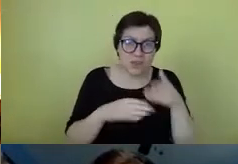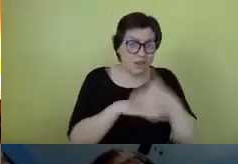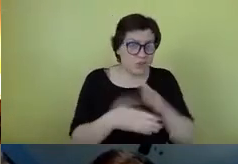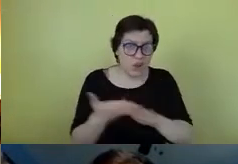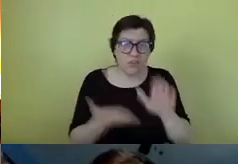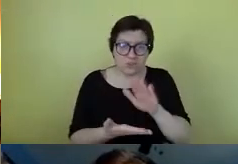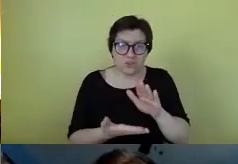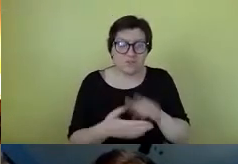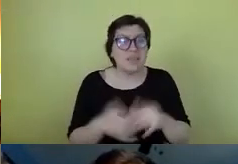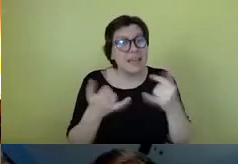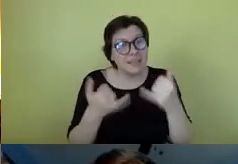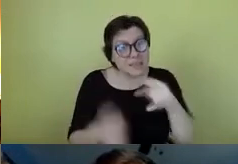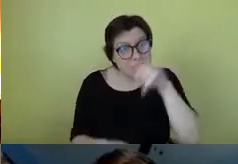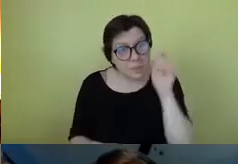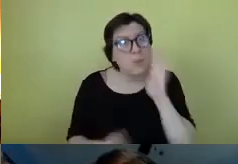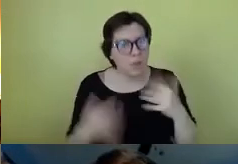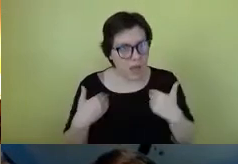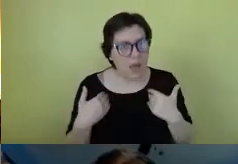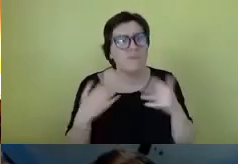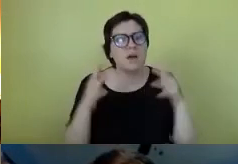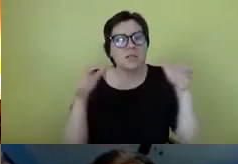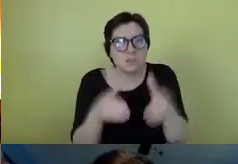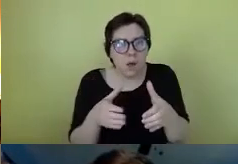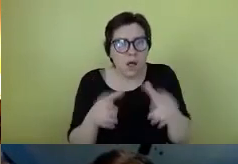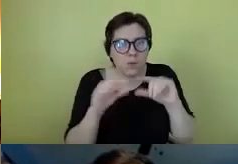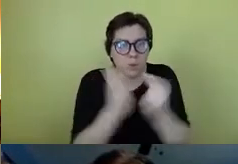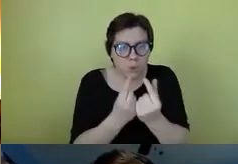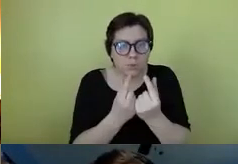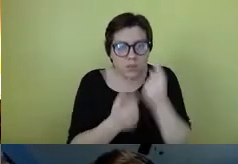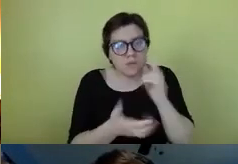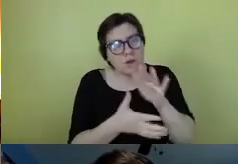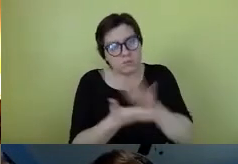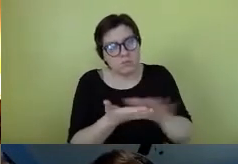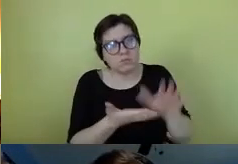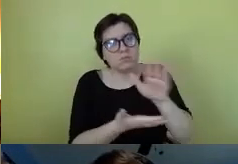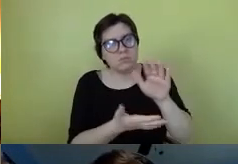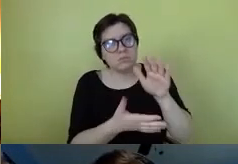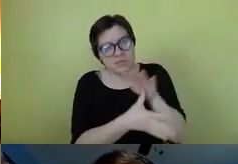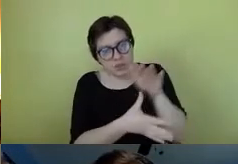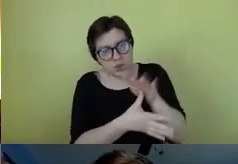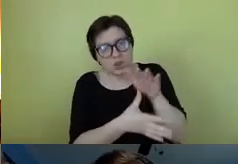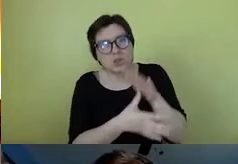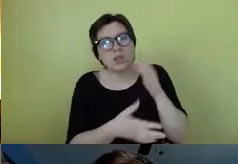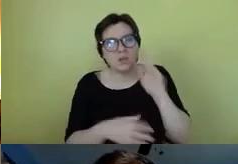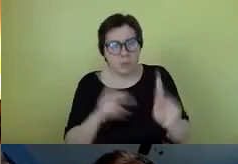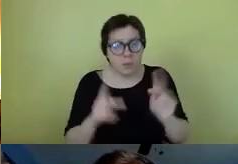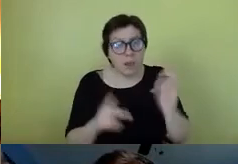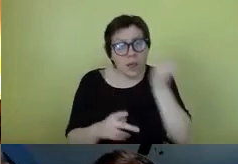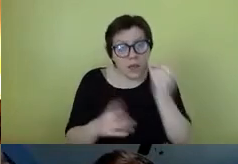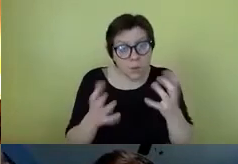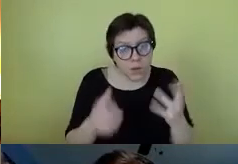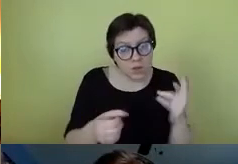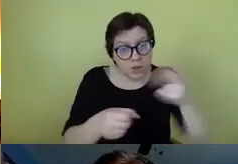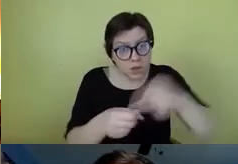holding small groups for graduating seniors who are navigating life and faith in the real world. If you are interested in connecting to a community of